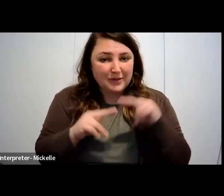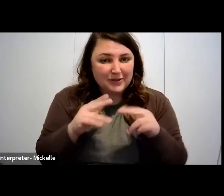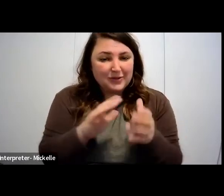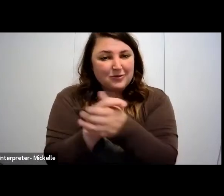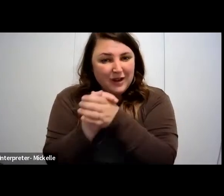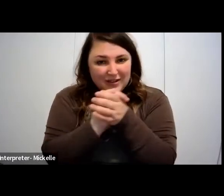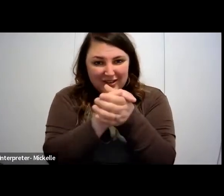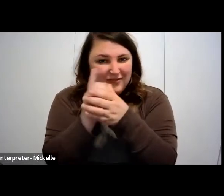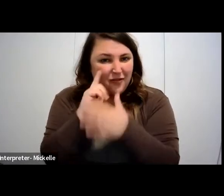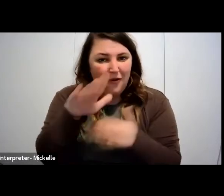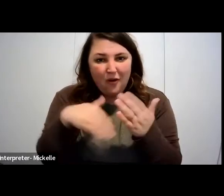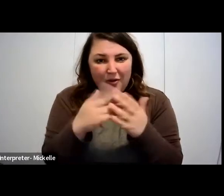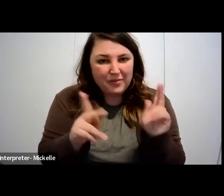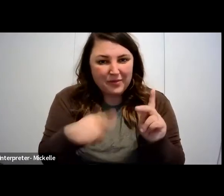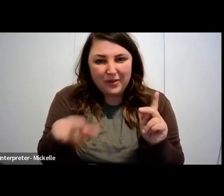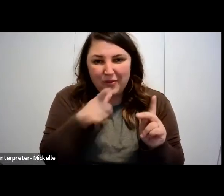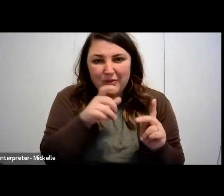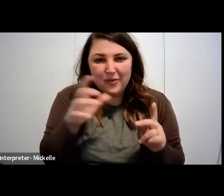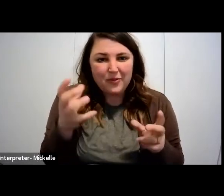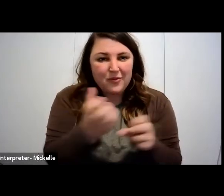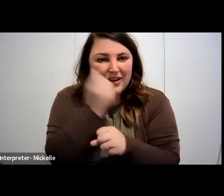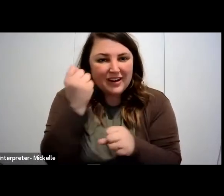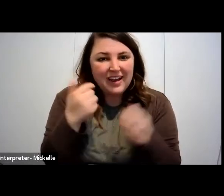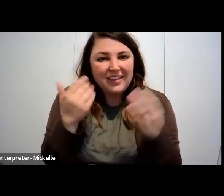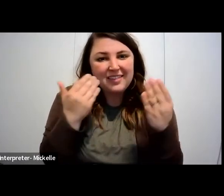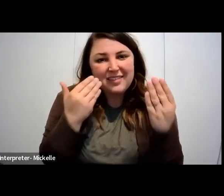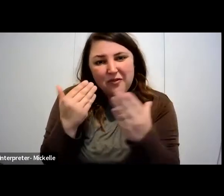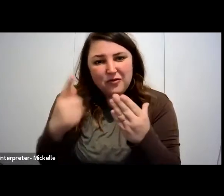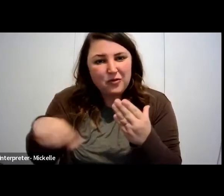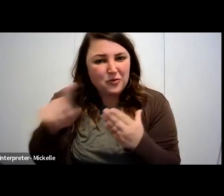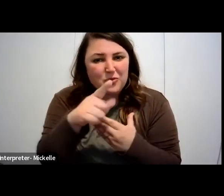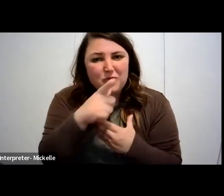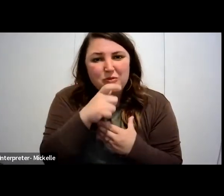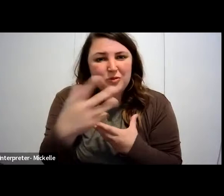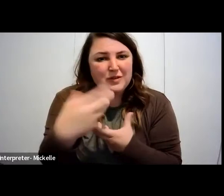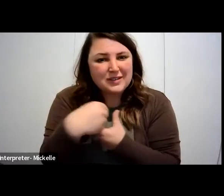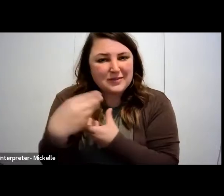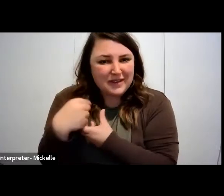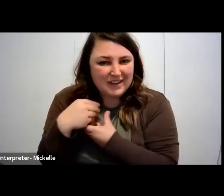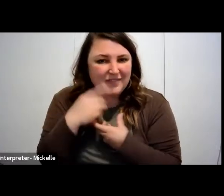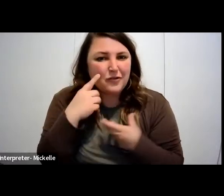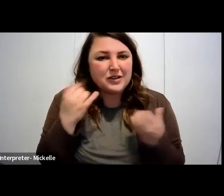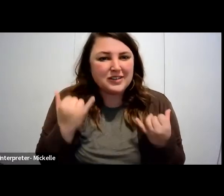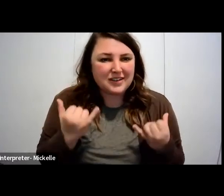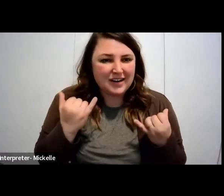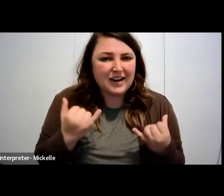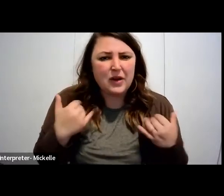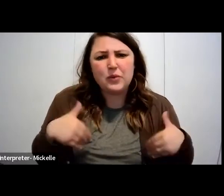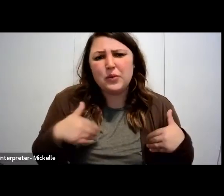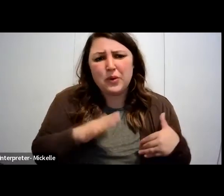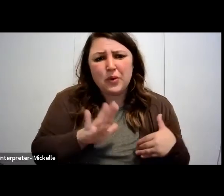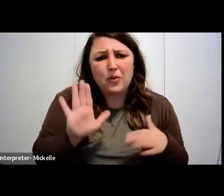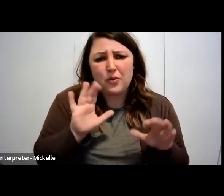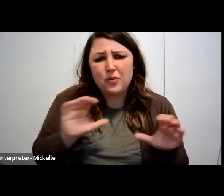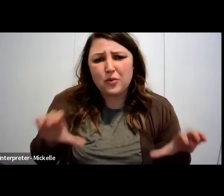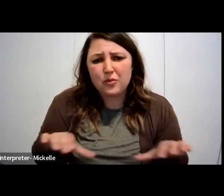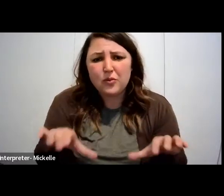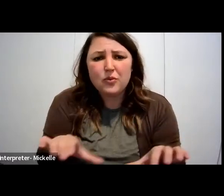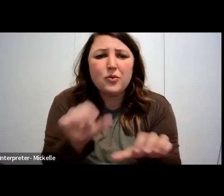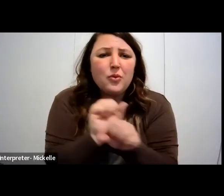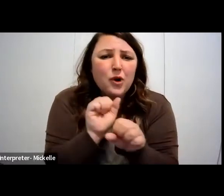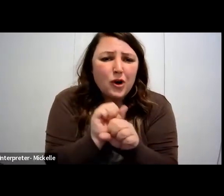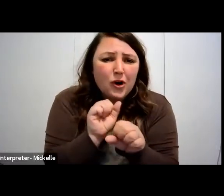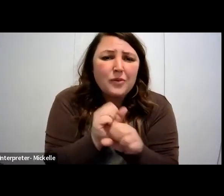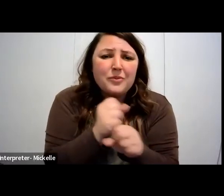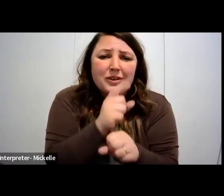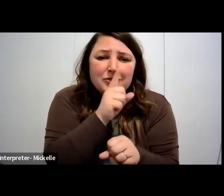to all the winners and extends thanks to all those who participated for their tremendous work to bring United Nations Security